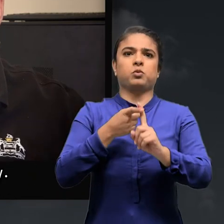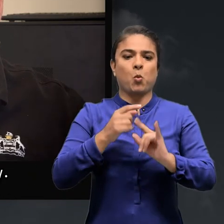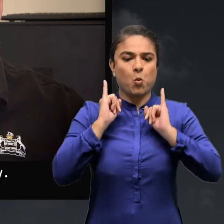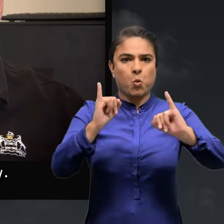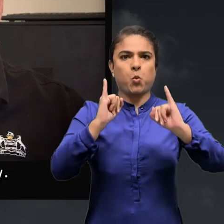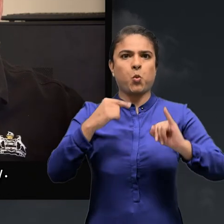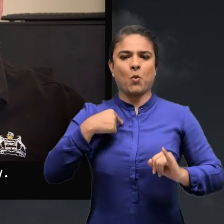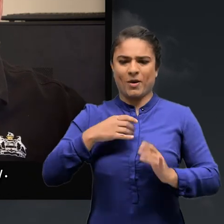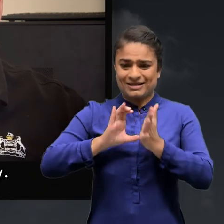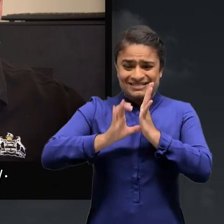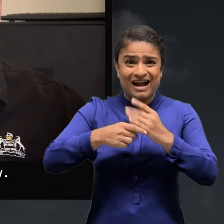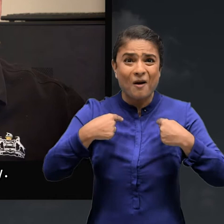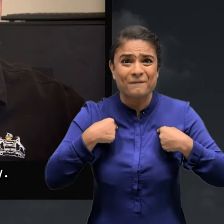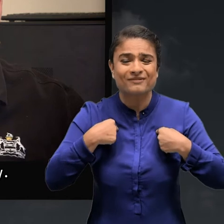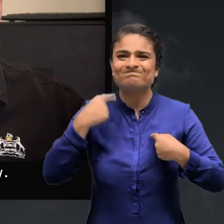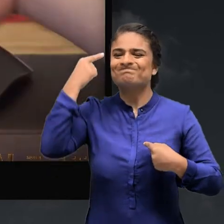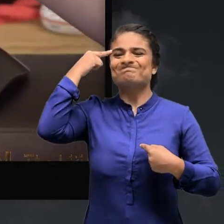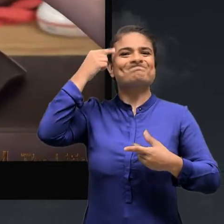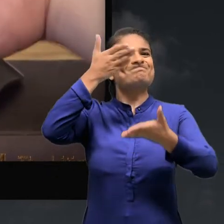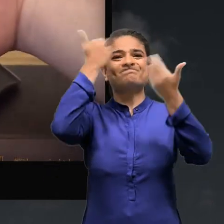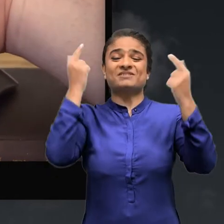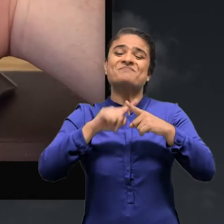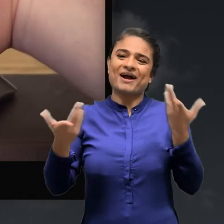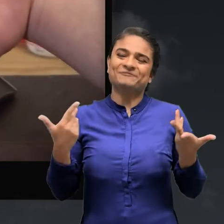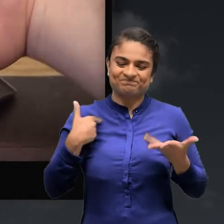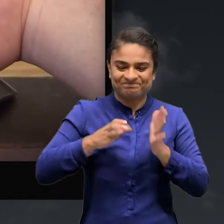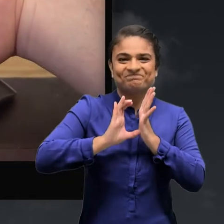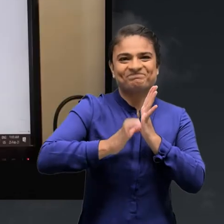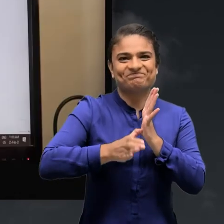service and assisting people every day.